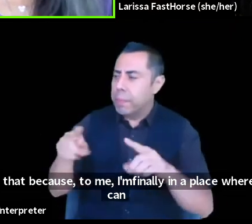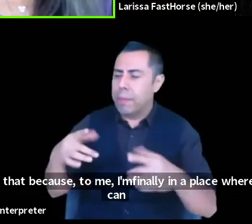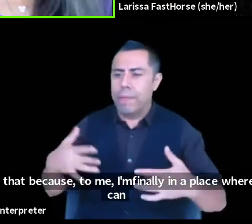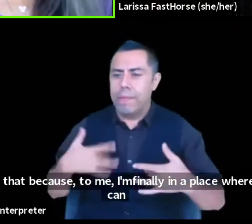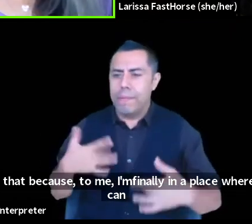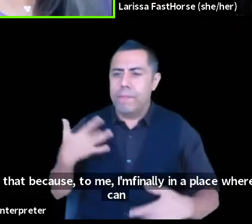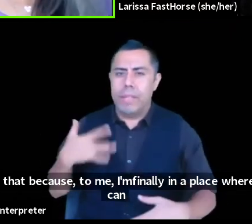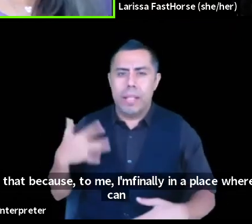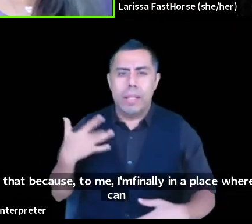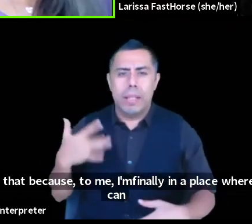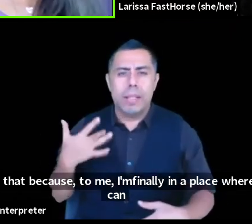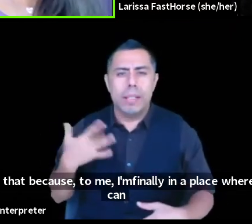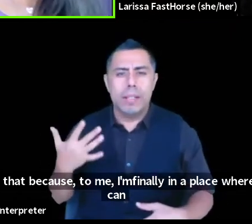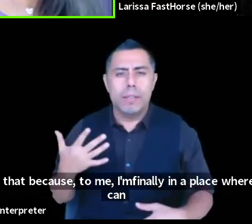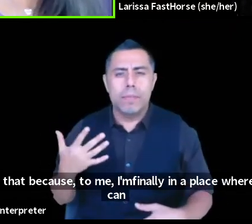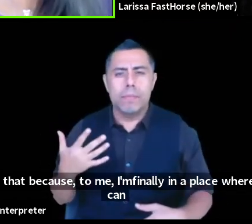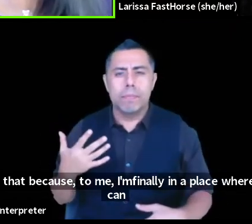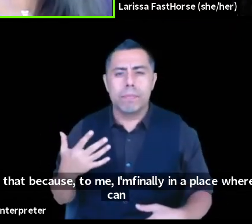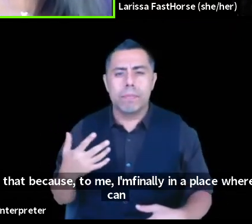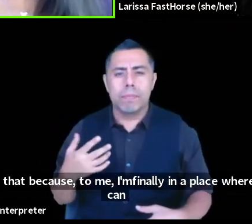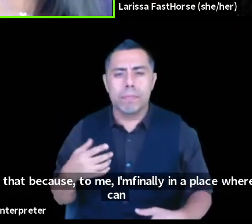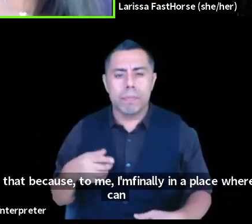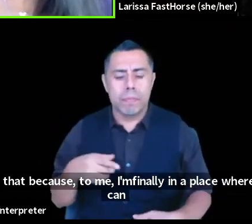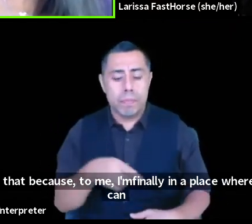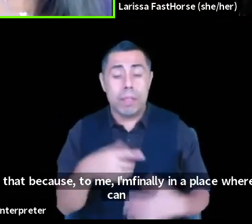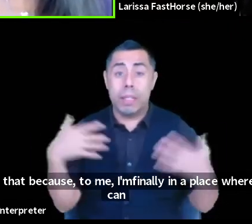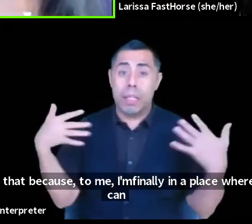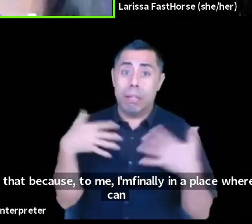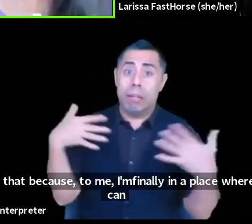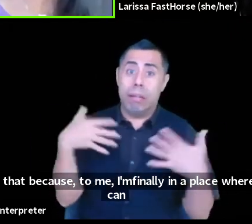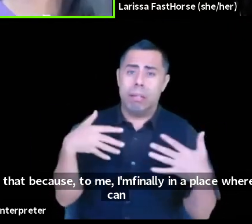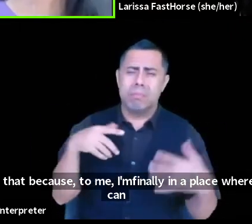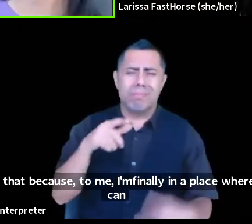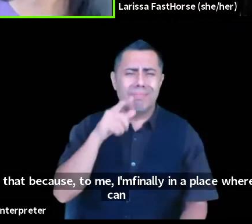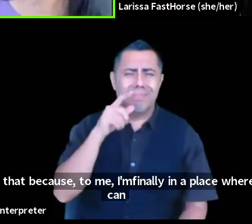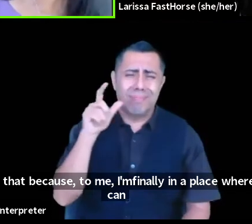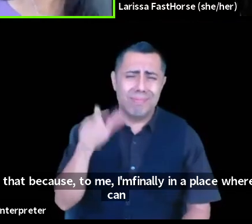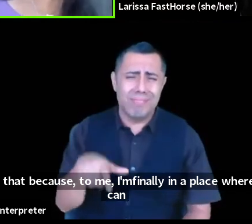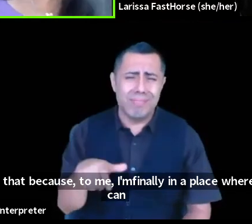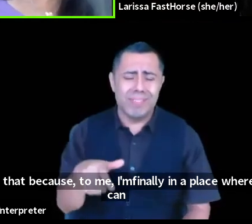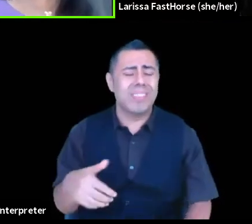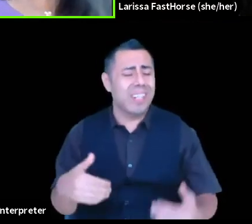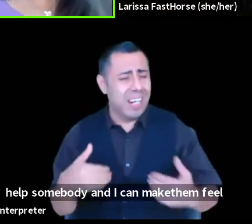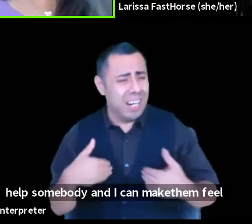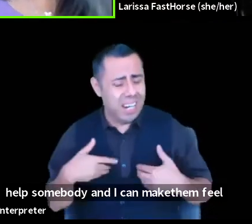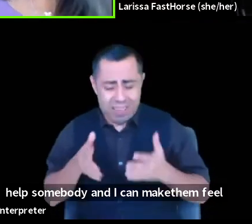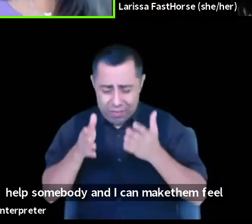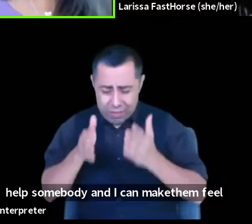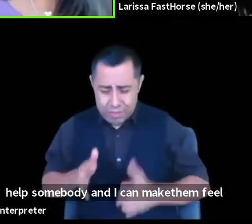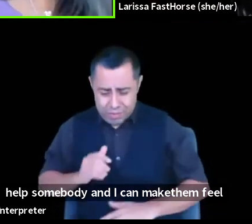you know, that they can't, that they don't need to be afraid, and that they have somebody here to help them out.